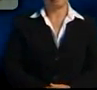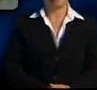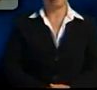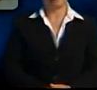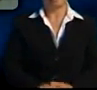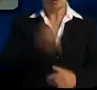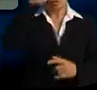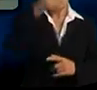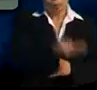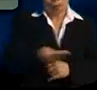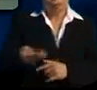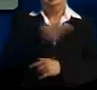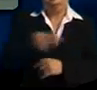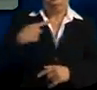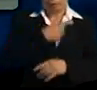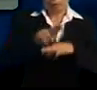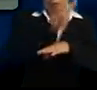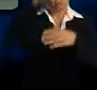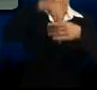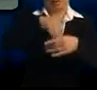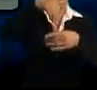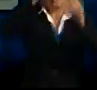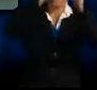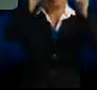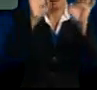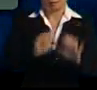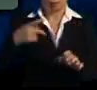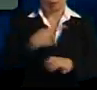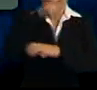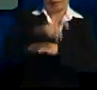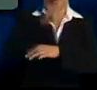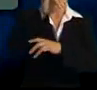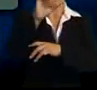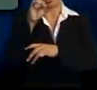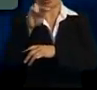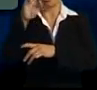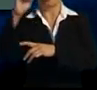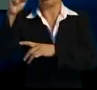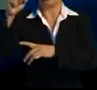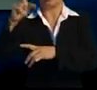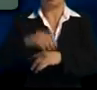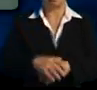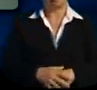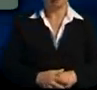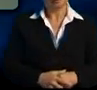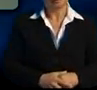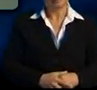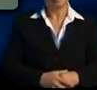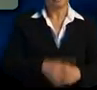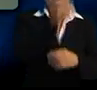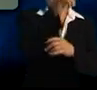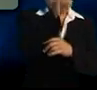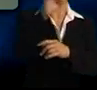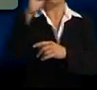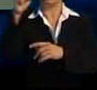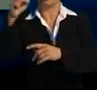As for the materials to be used in this experiment, we will need iron oxide, tin